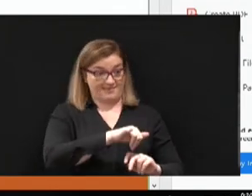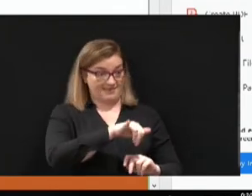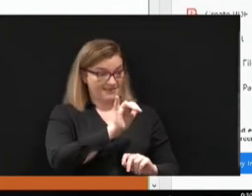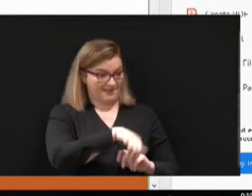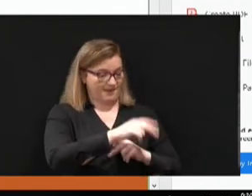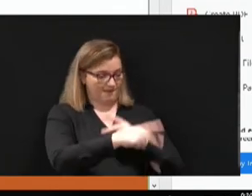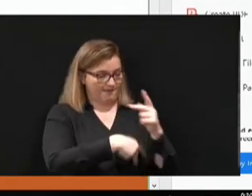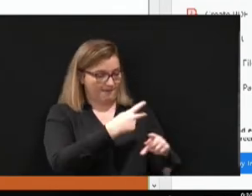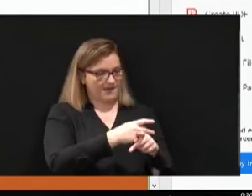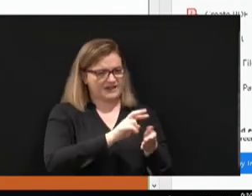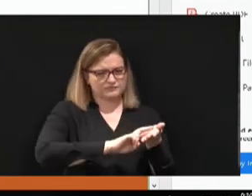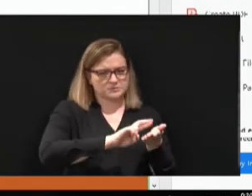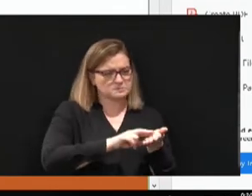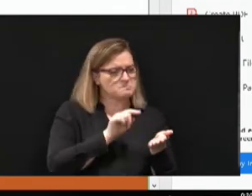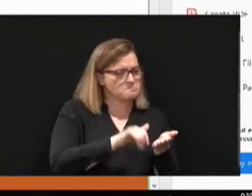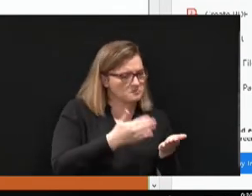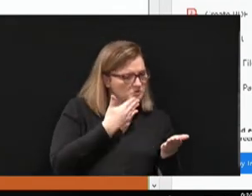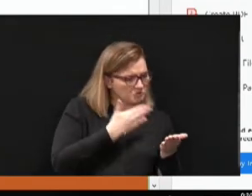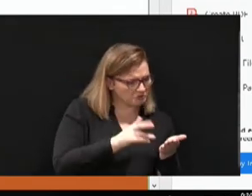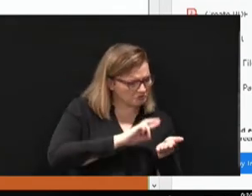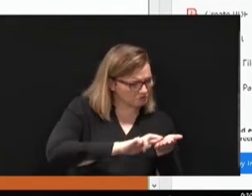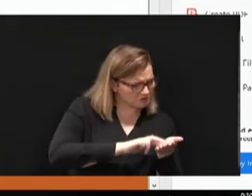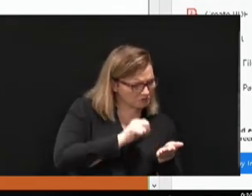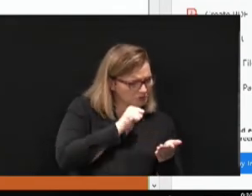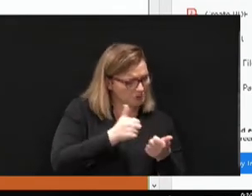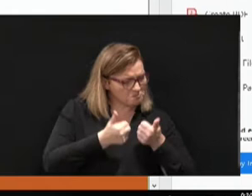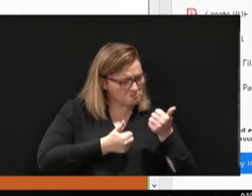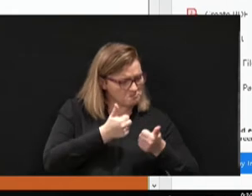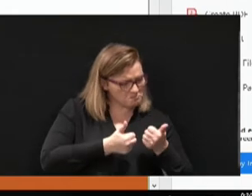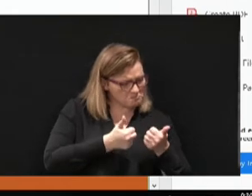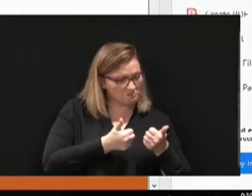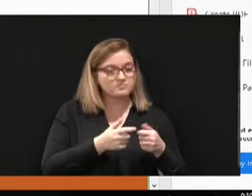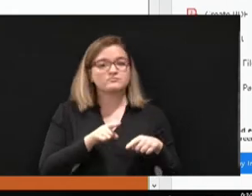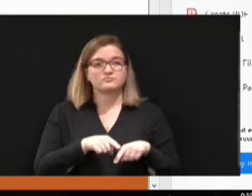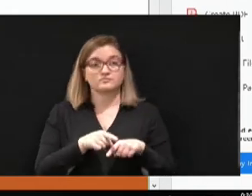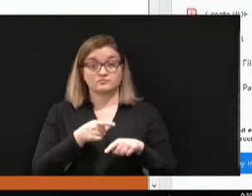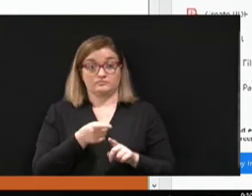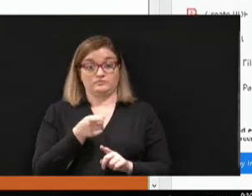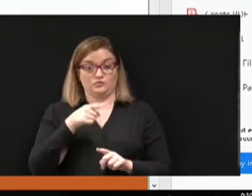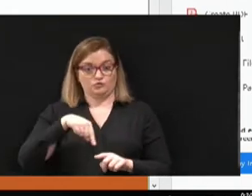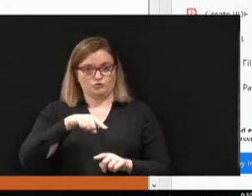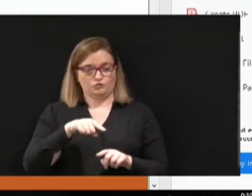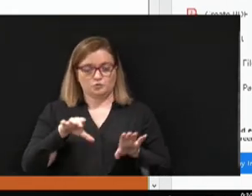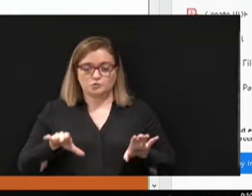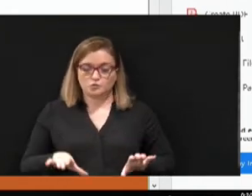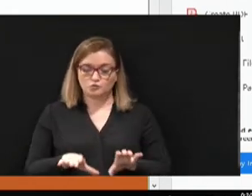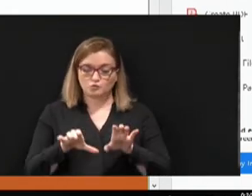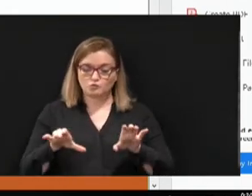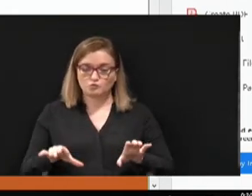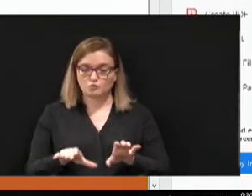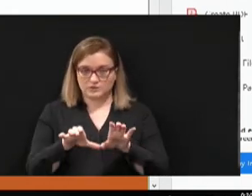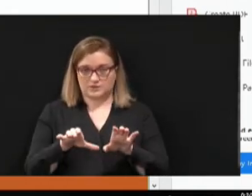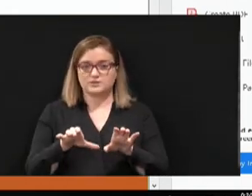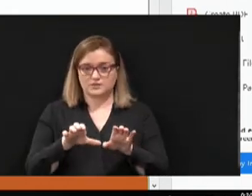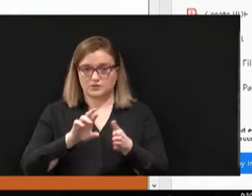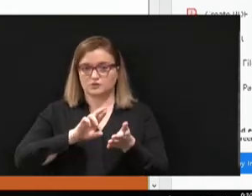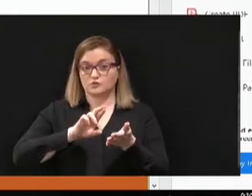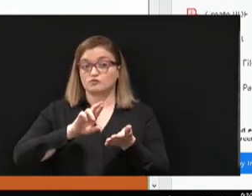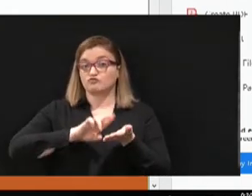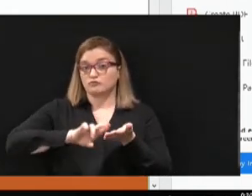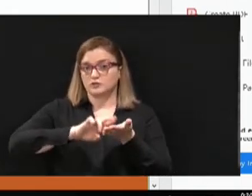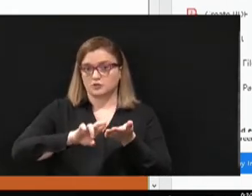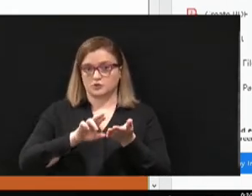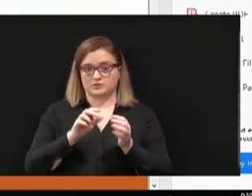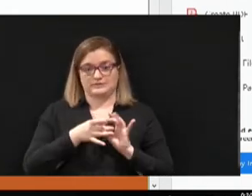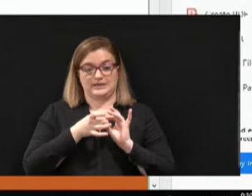if it's good research, when you're doing research about something, you do this really cool research and you say, well, I